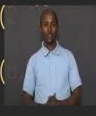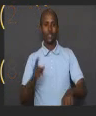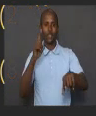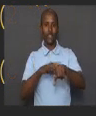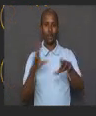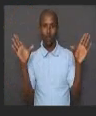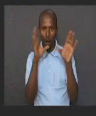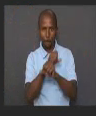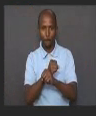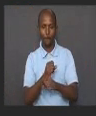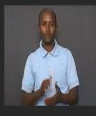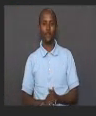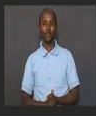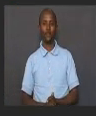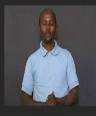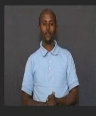Time's up.